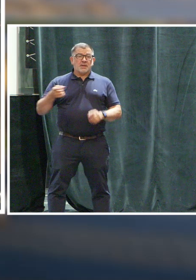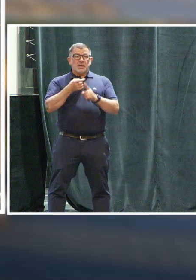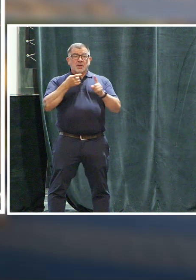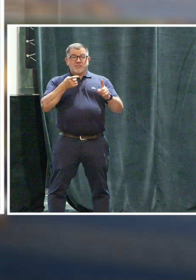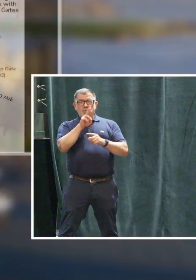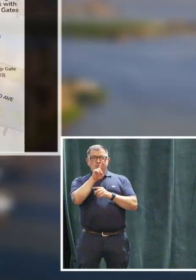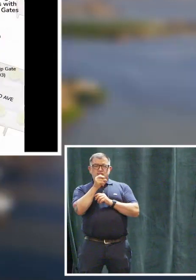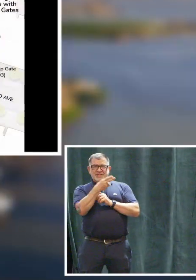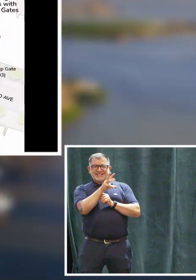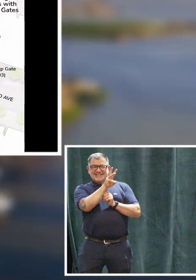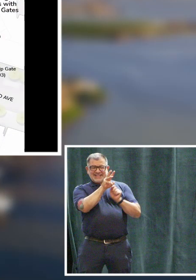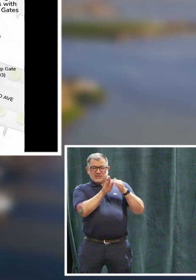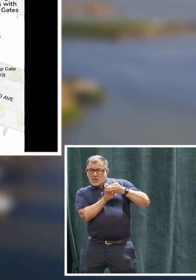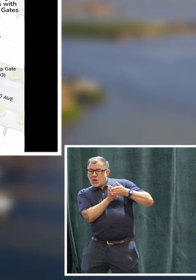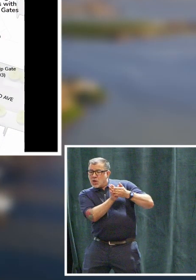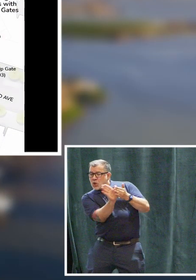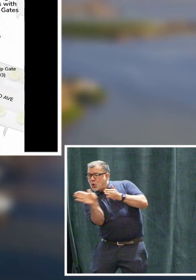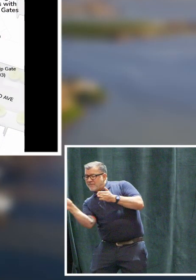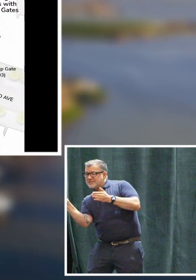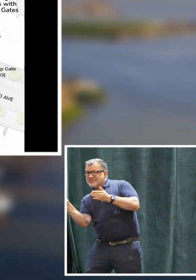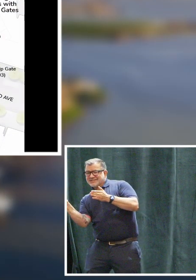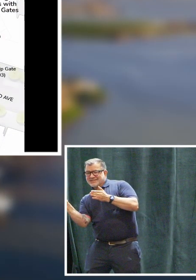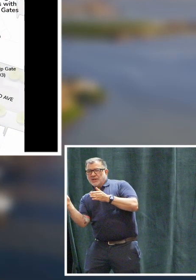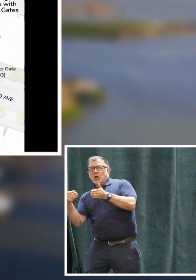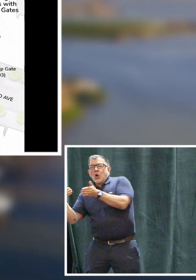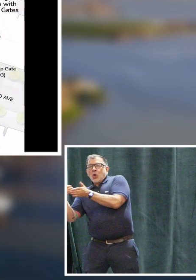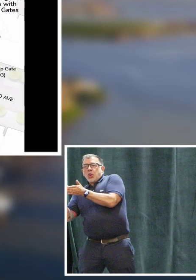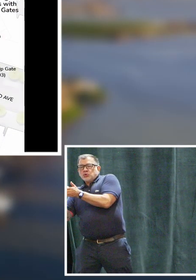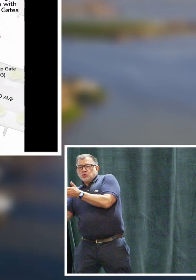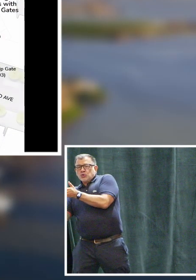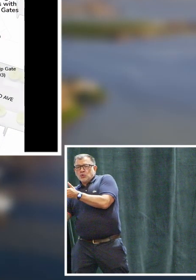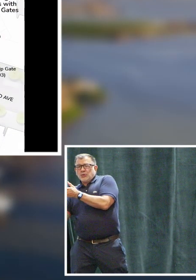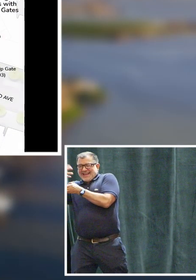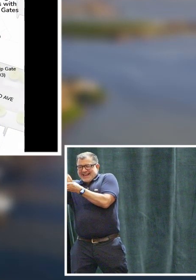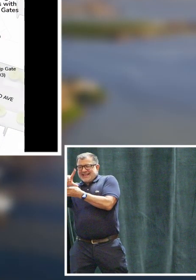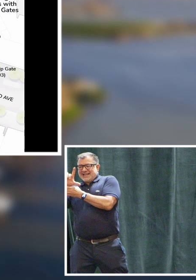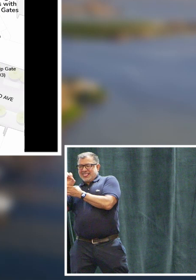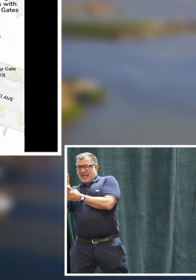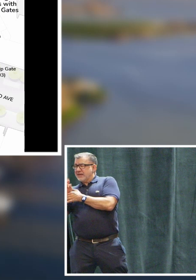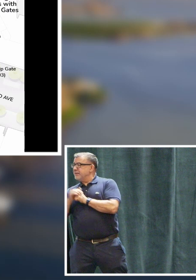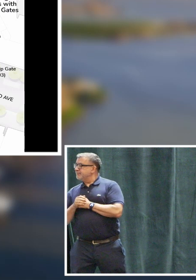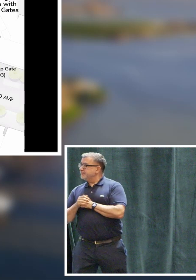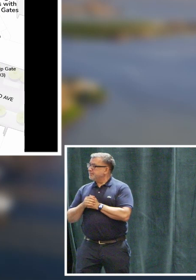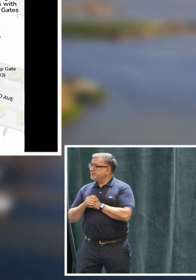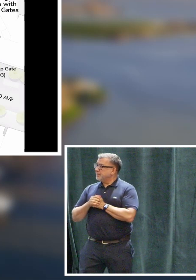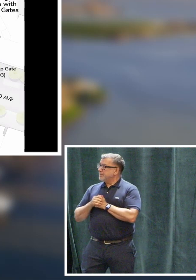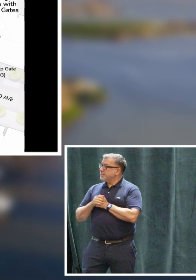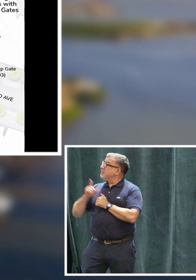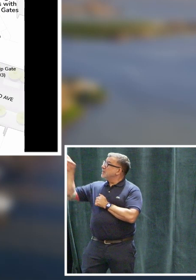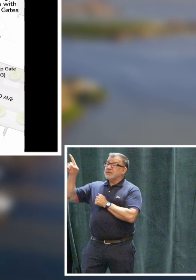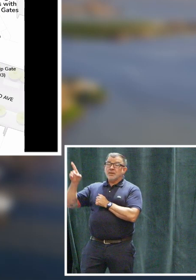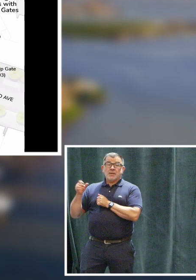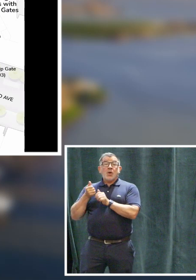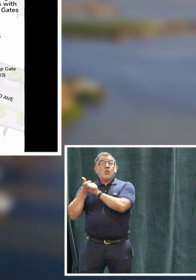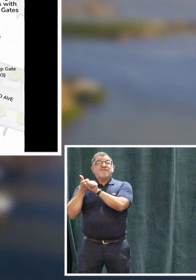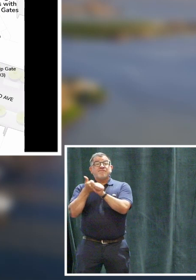South Esplanade and turning inland. We are following with the alignment the existing